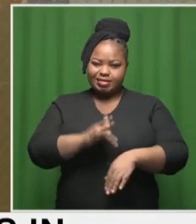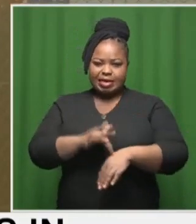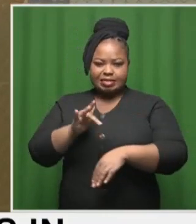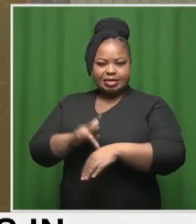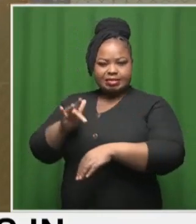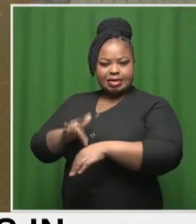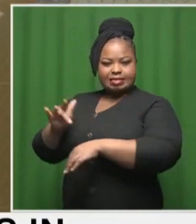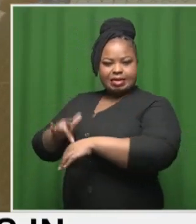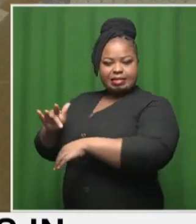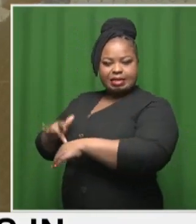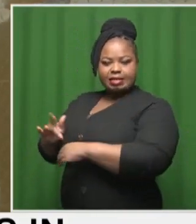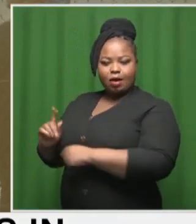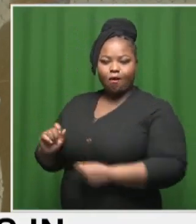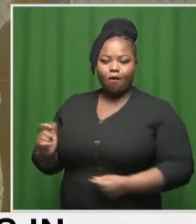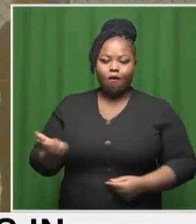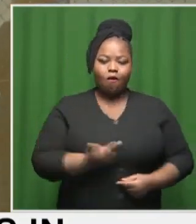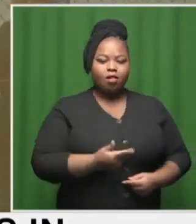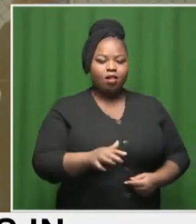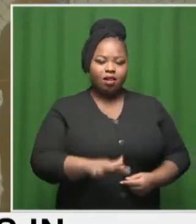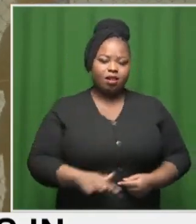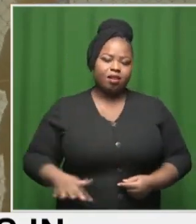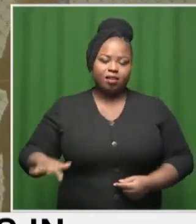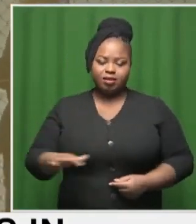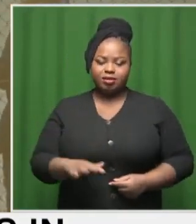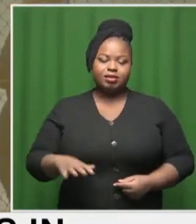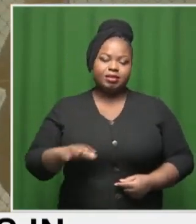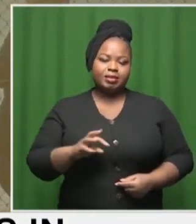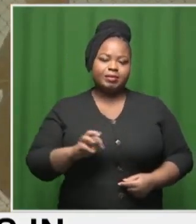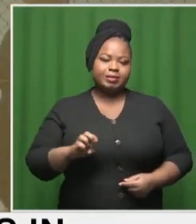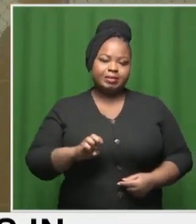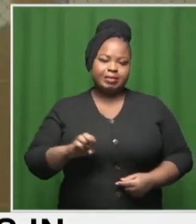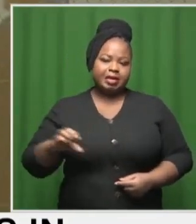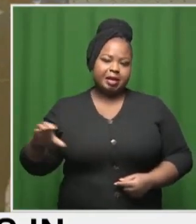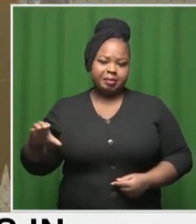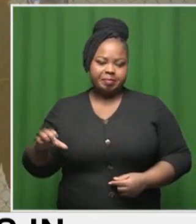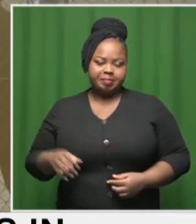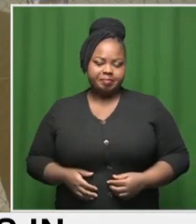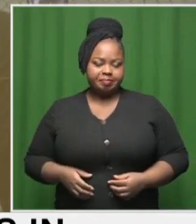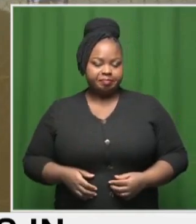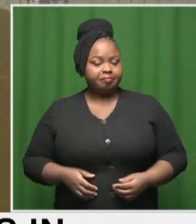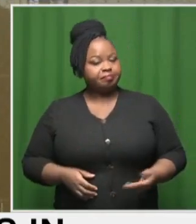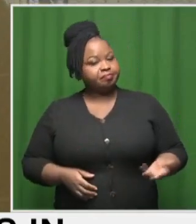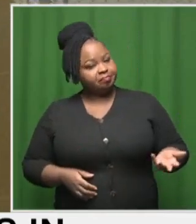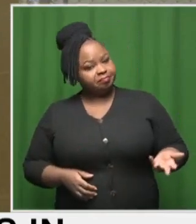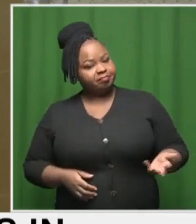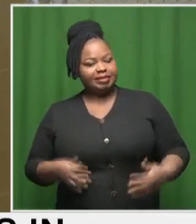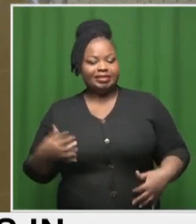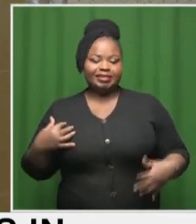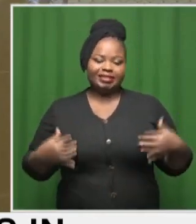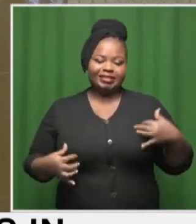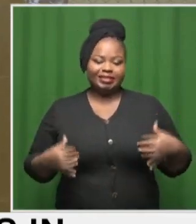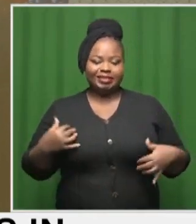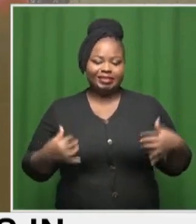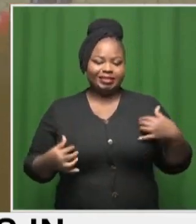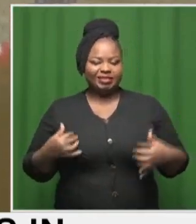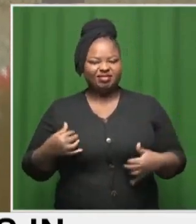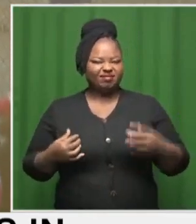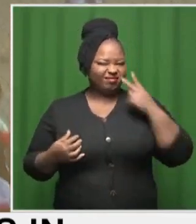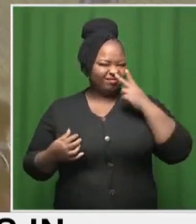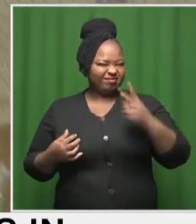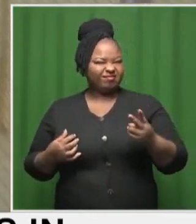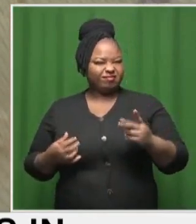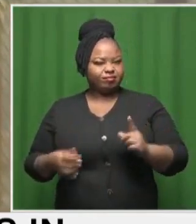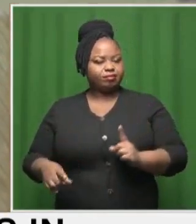and every part of the province of the Eastern Cape through their districts. So the the excitement that is there and